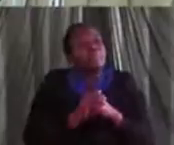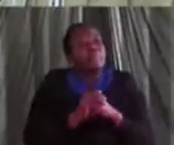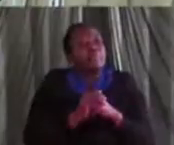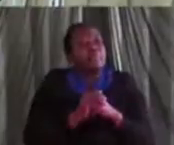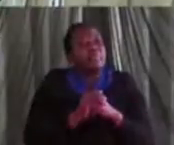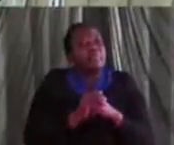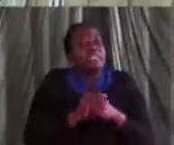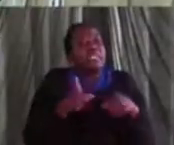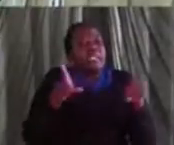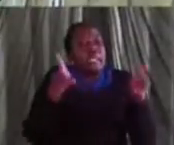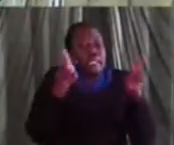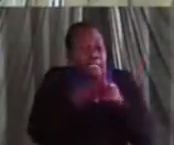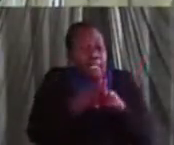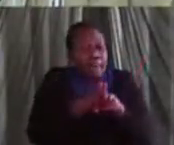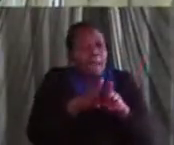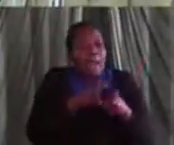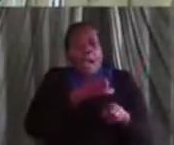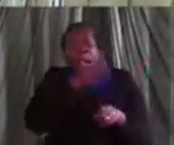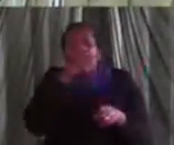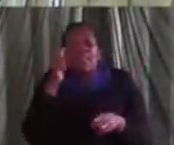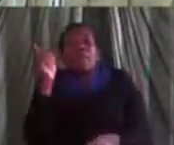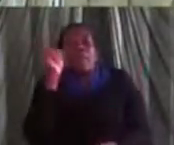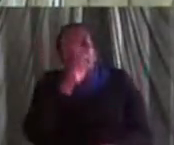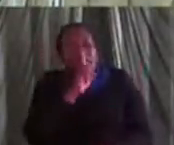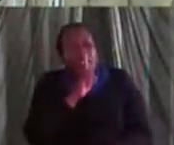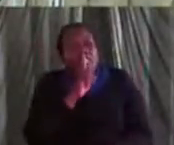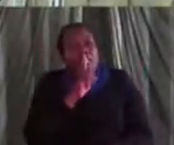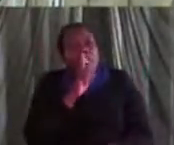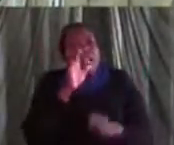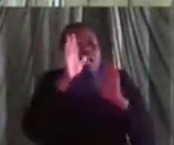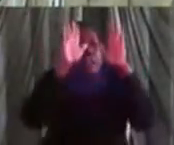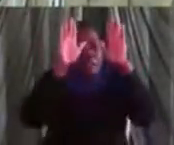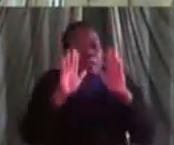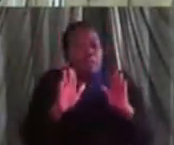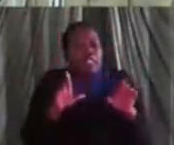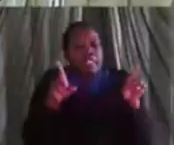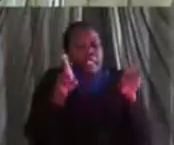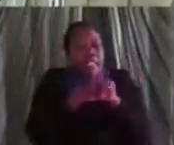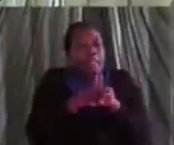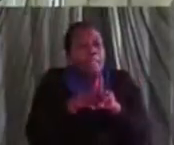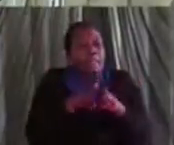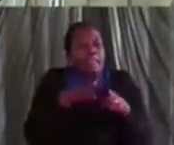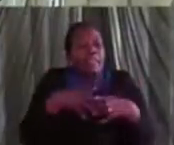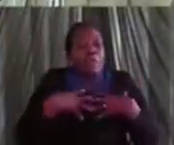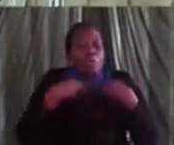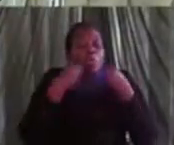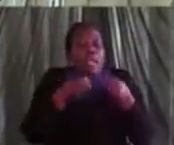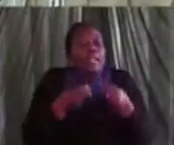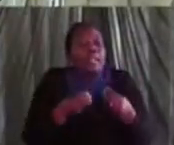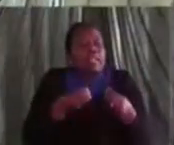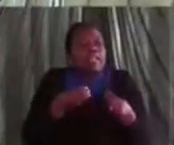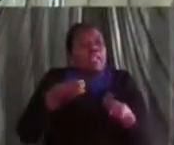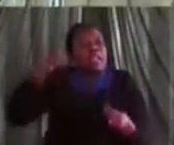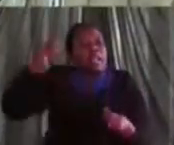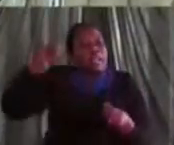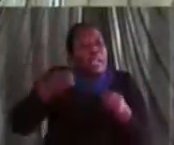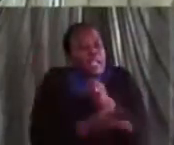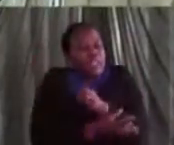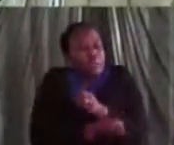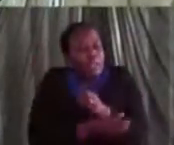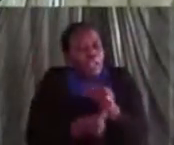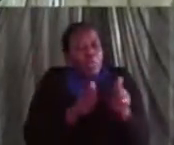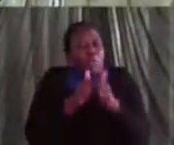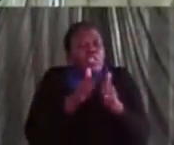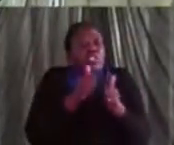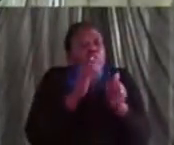And another crucial one that I noticed is that in the wealth declaration, the last wealth declaration that you filed